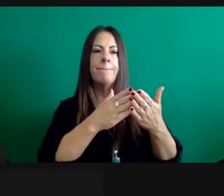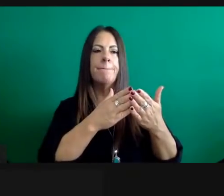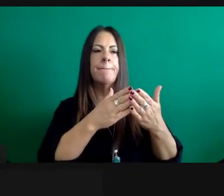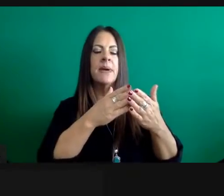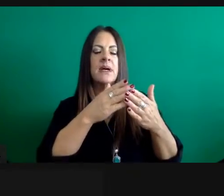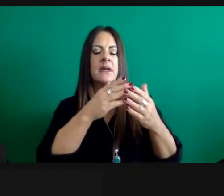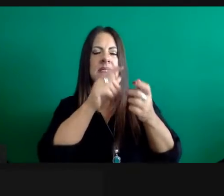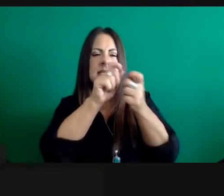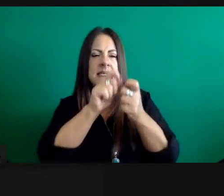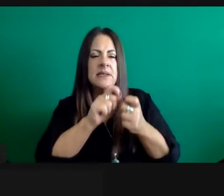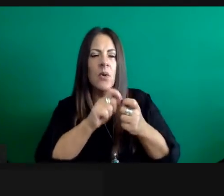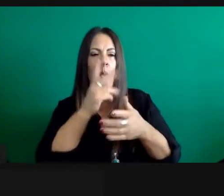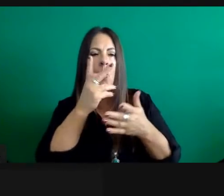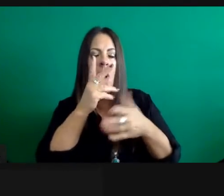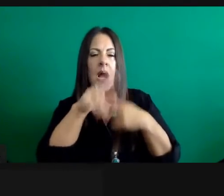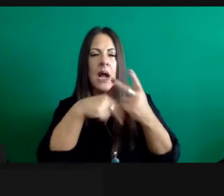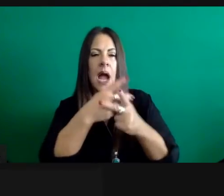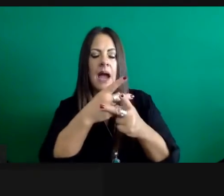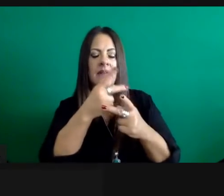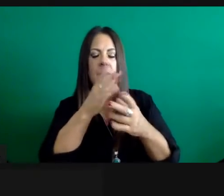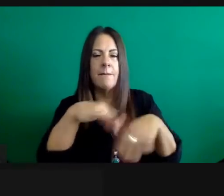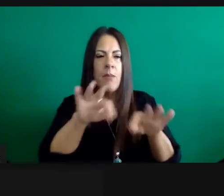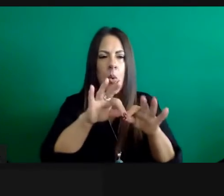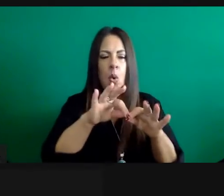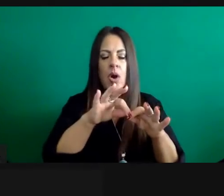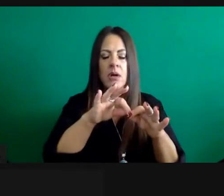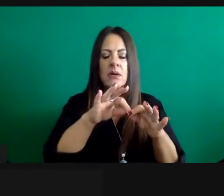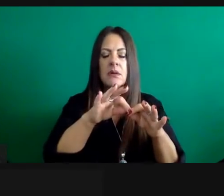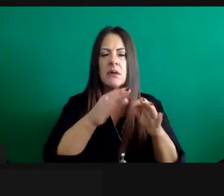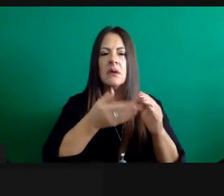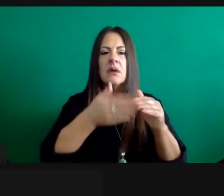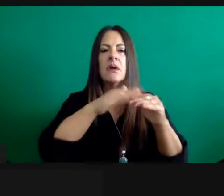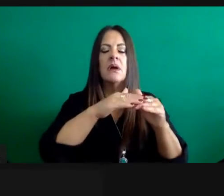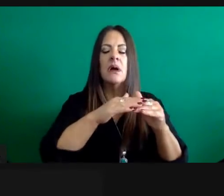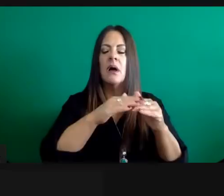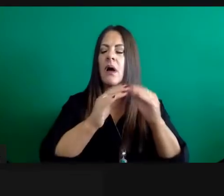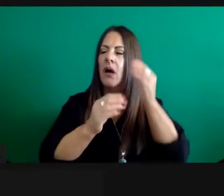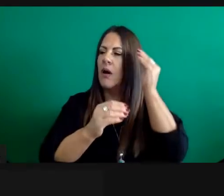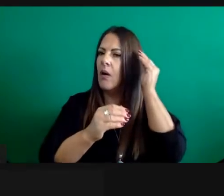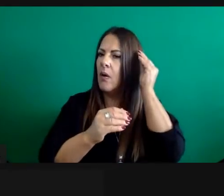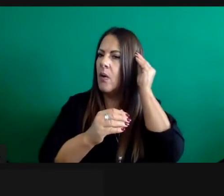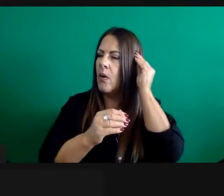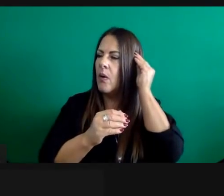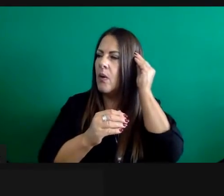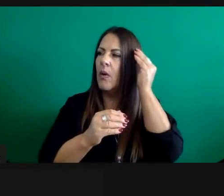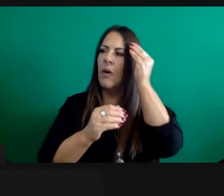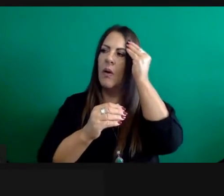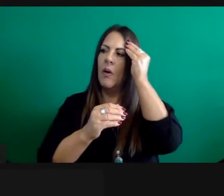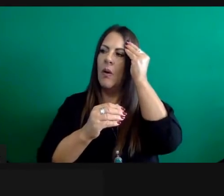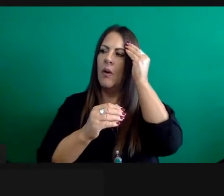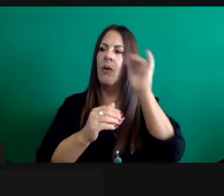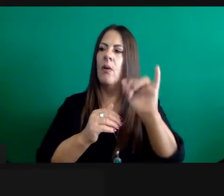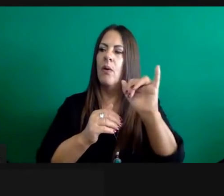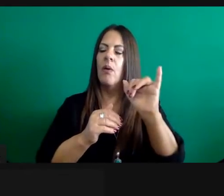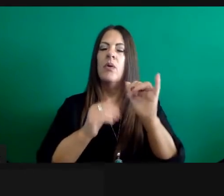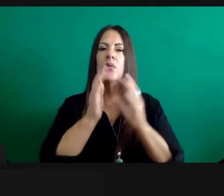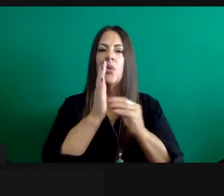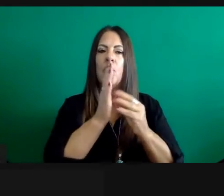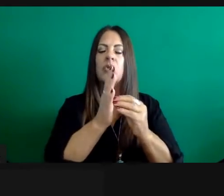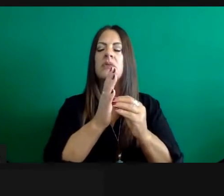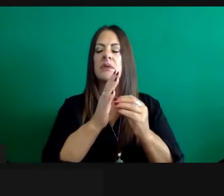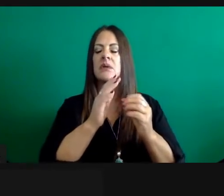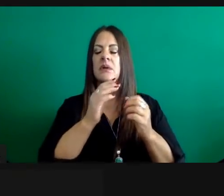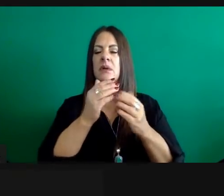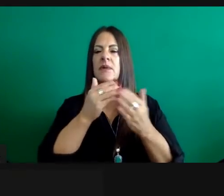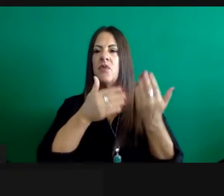the details and thinking that go into providing that high quality care. No one expects the nurses who complete just 2 days